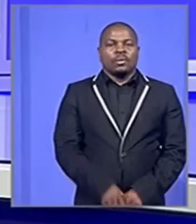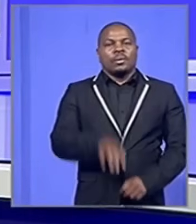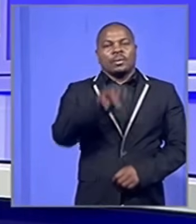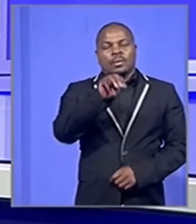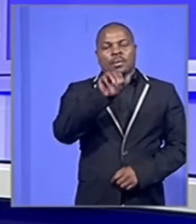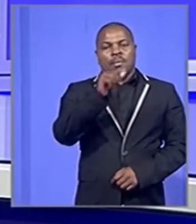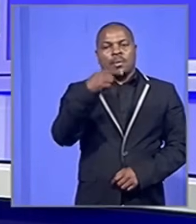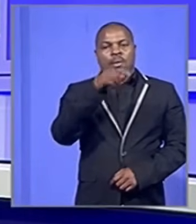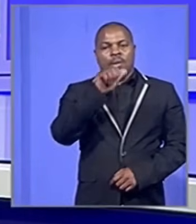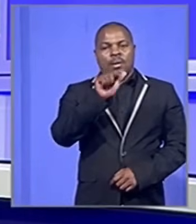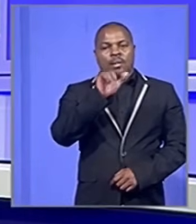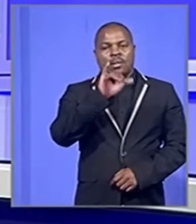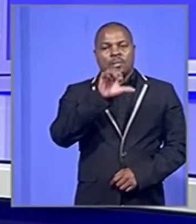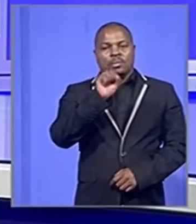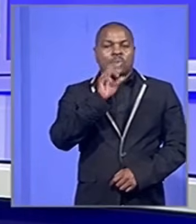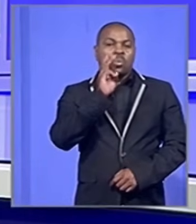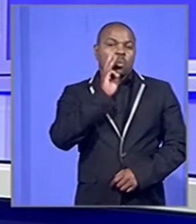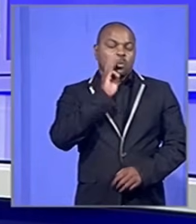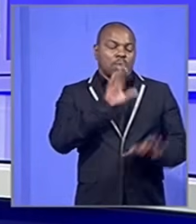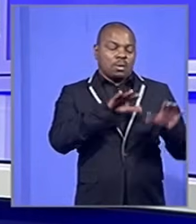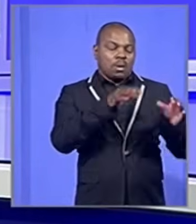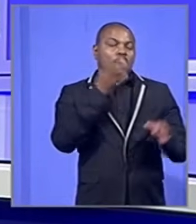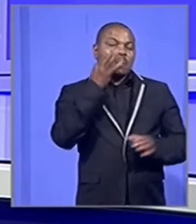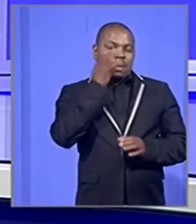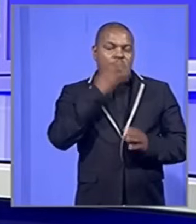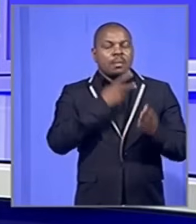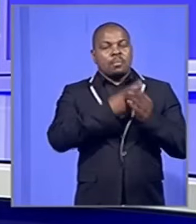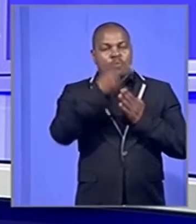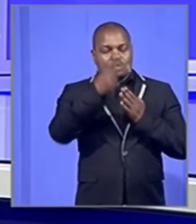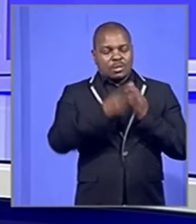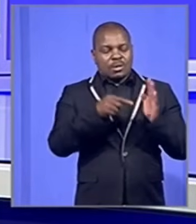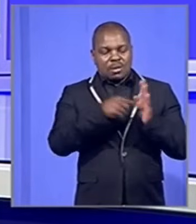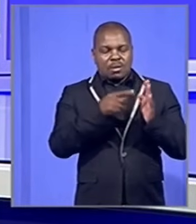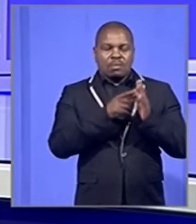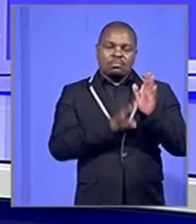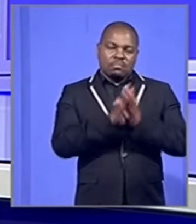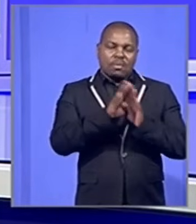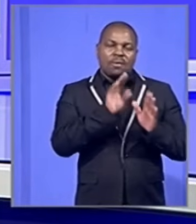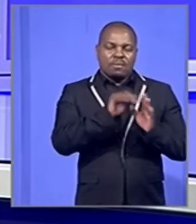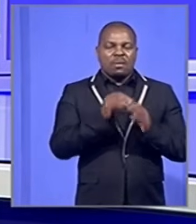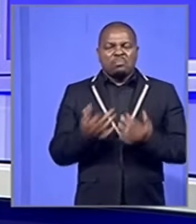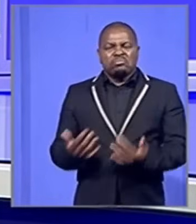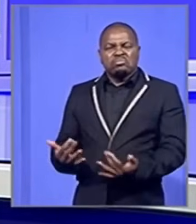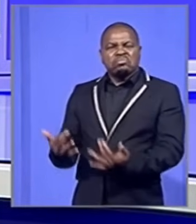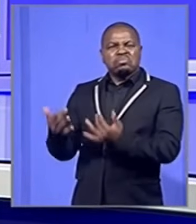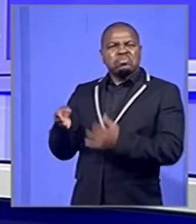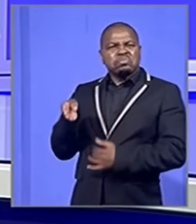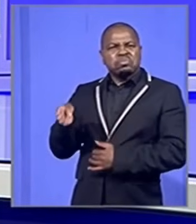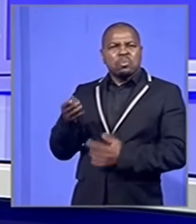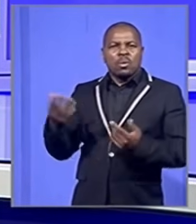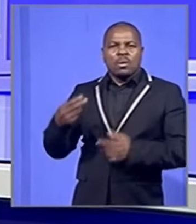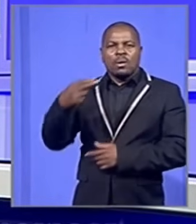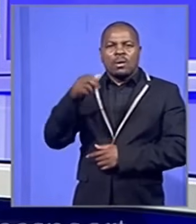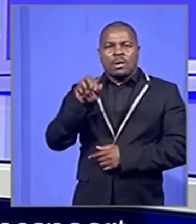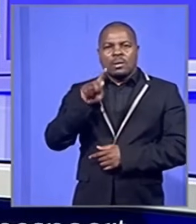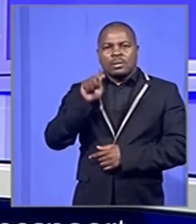Magalis Water e re e na le lenaneo la projeke ya tlhabollo go fediša semela seo se ikepetšego ka letamong